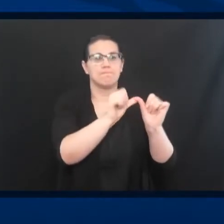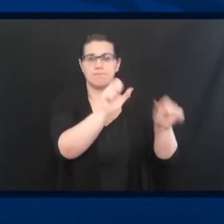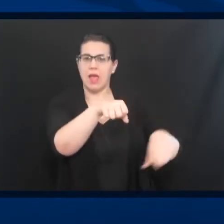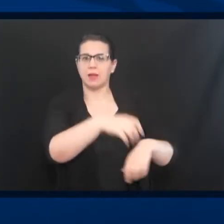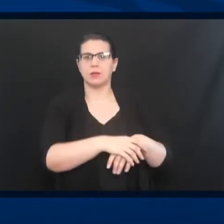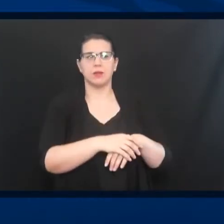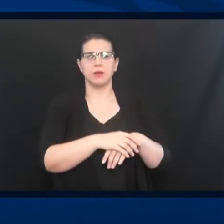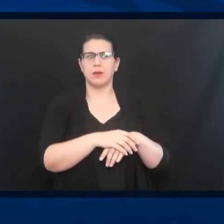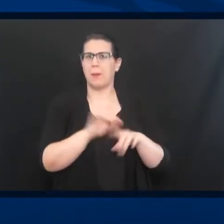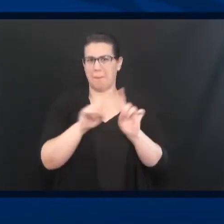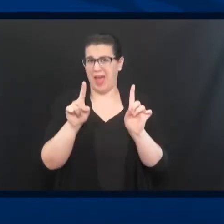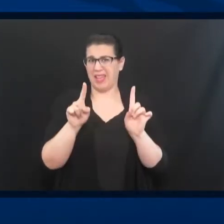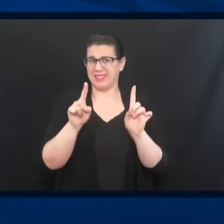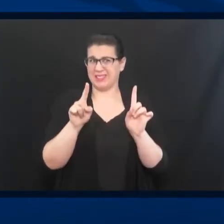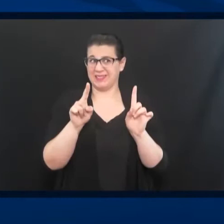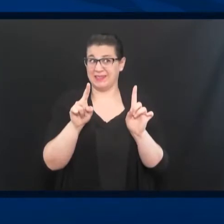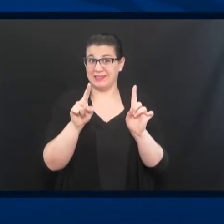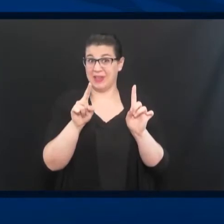it is not moving